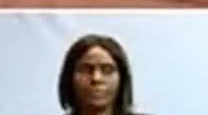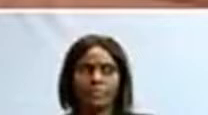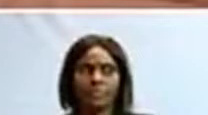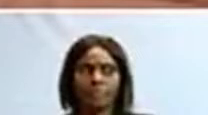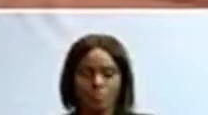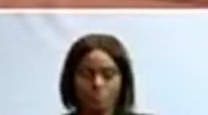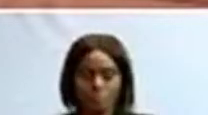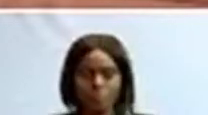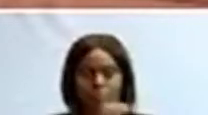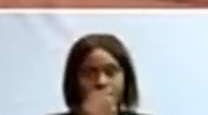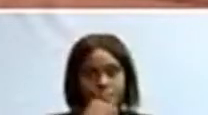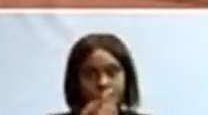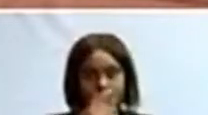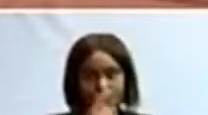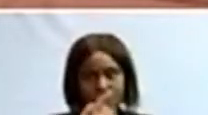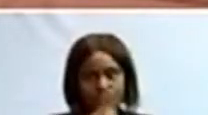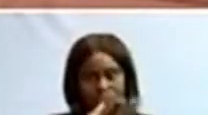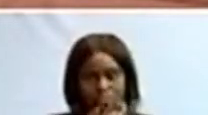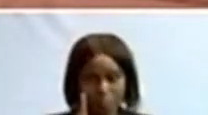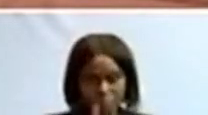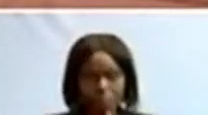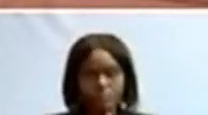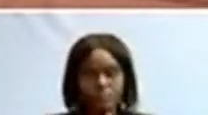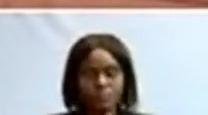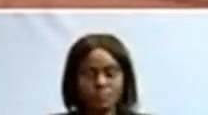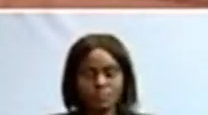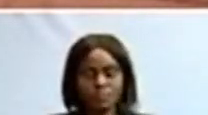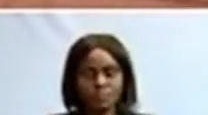Page 11, unretired